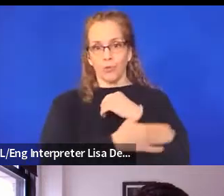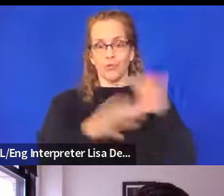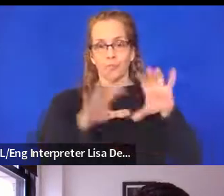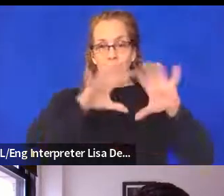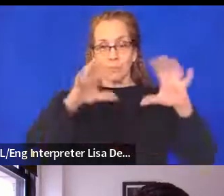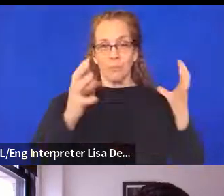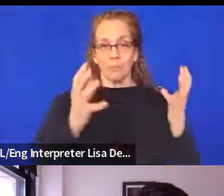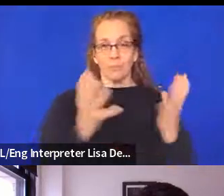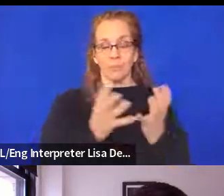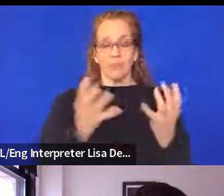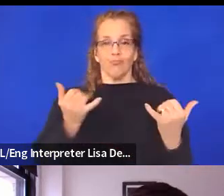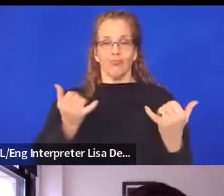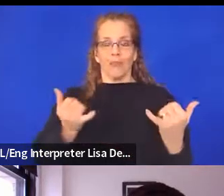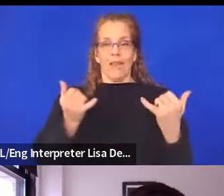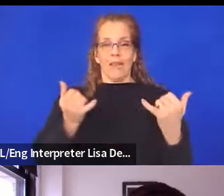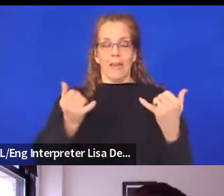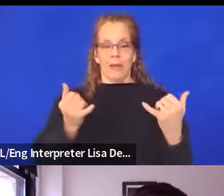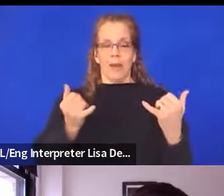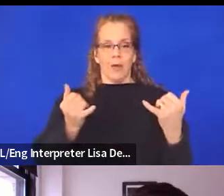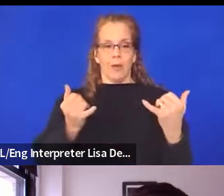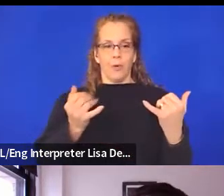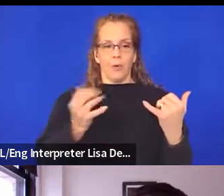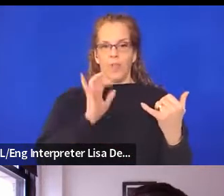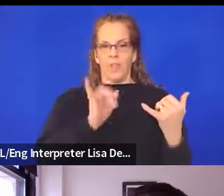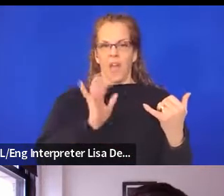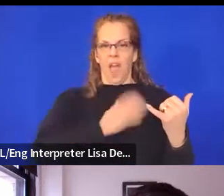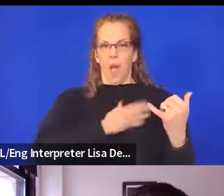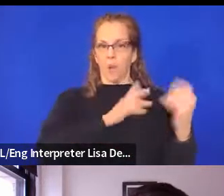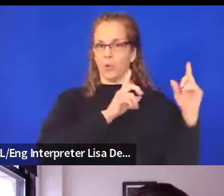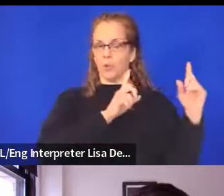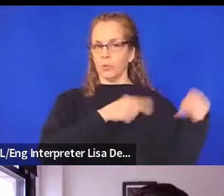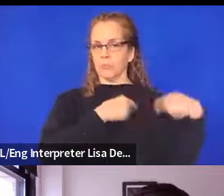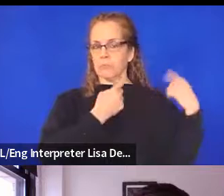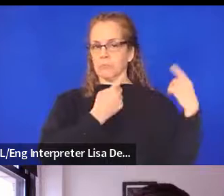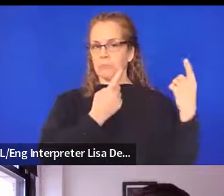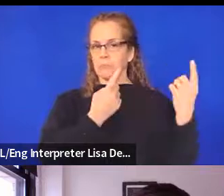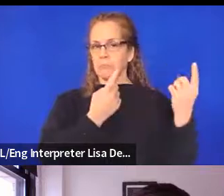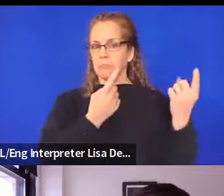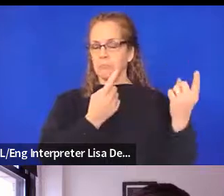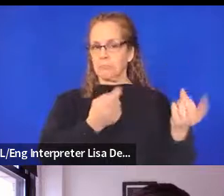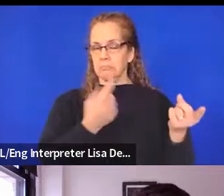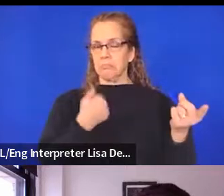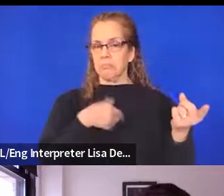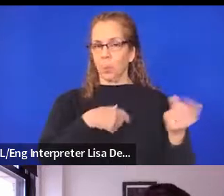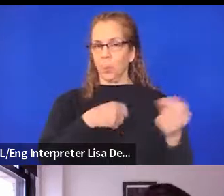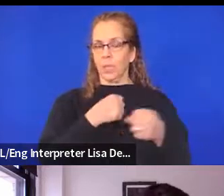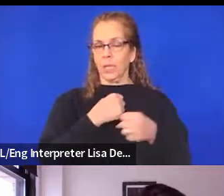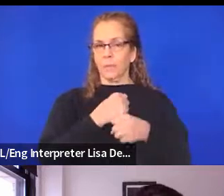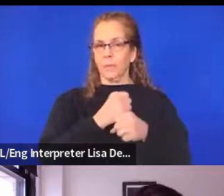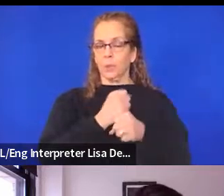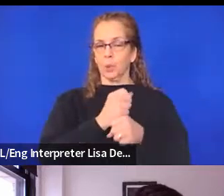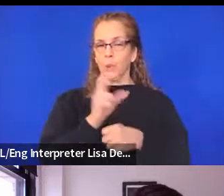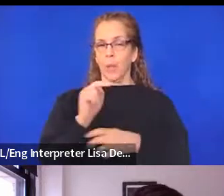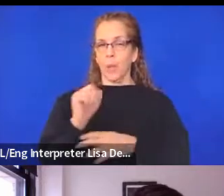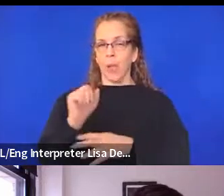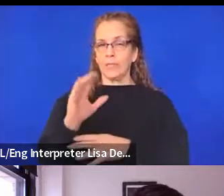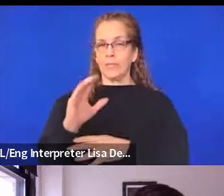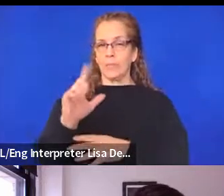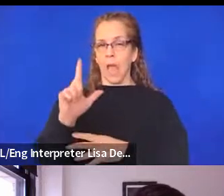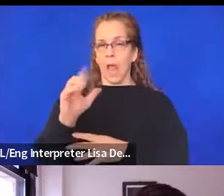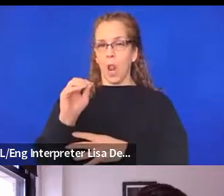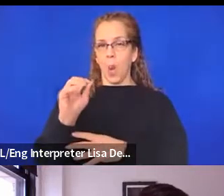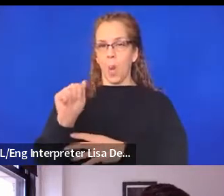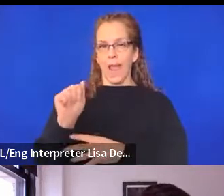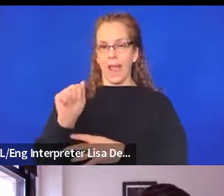we currently, and have been for years, producing on the New York City LOA, which references